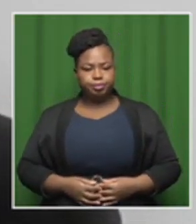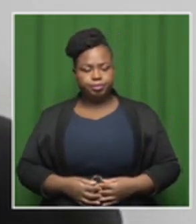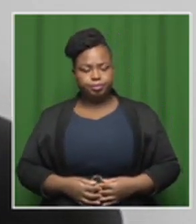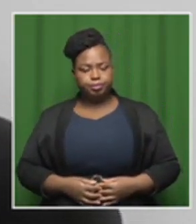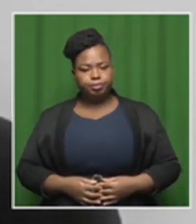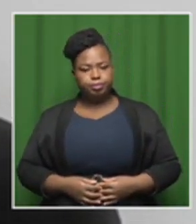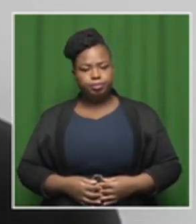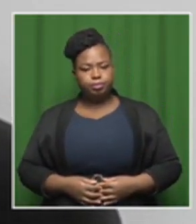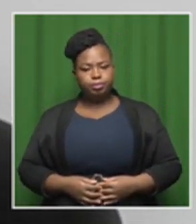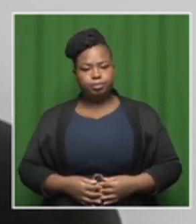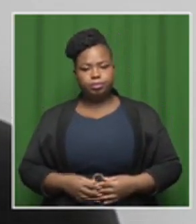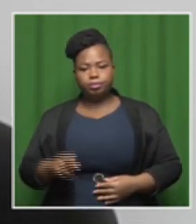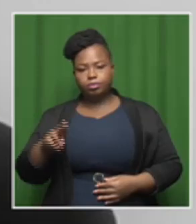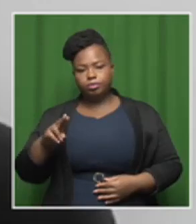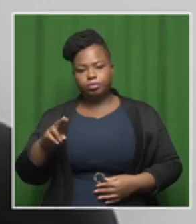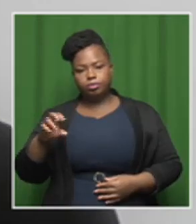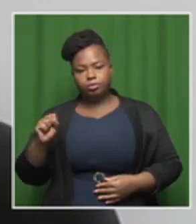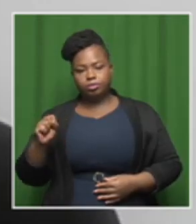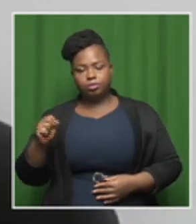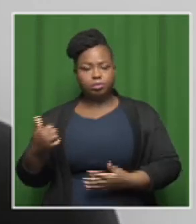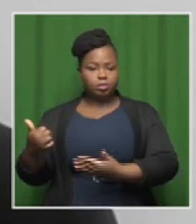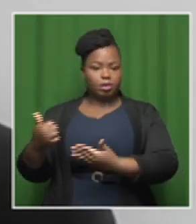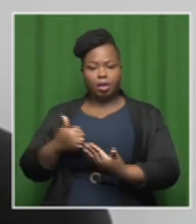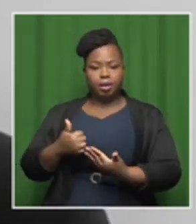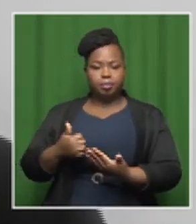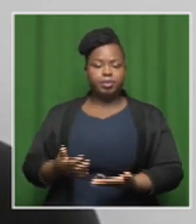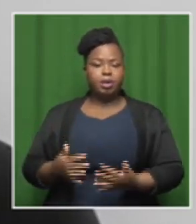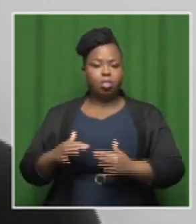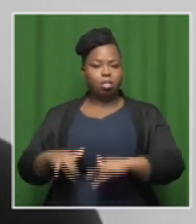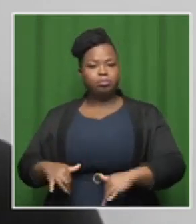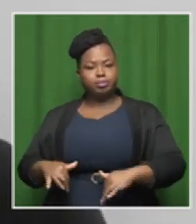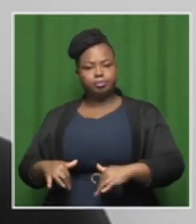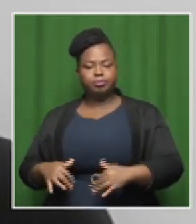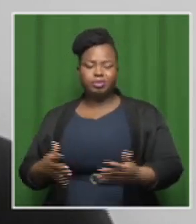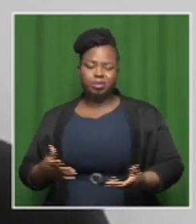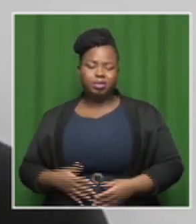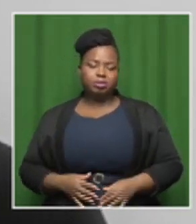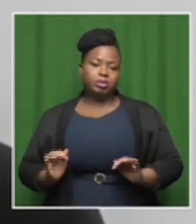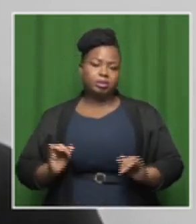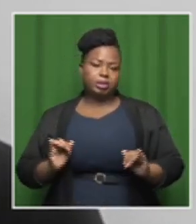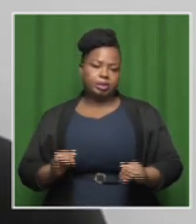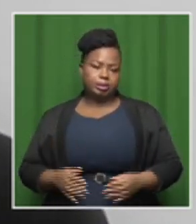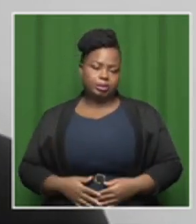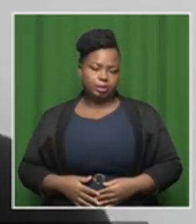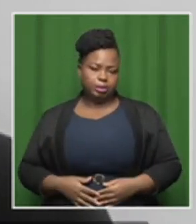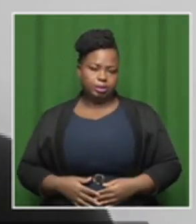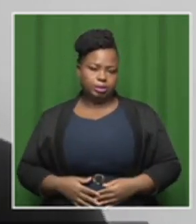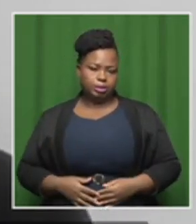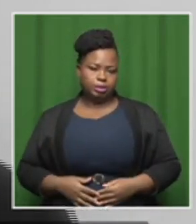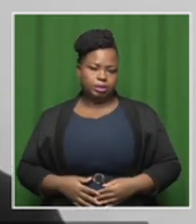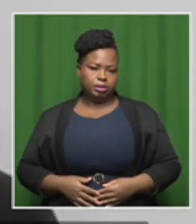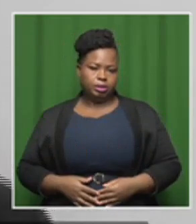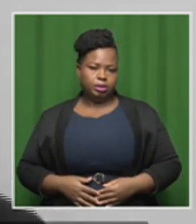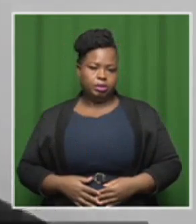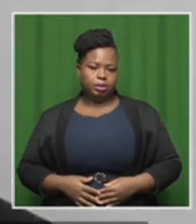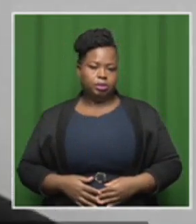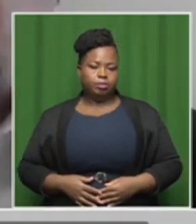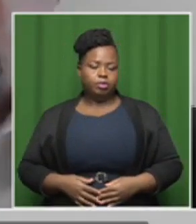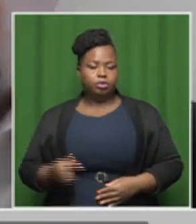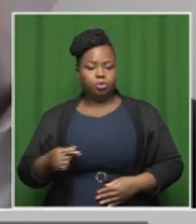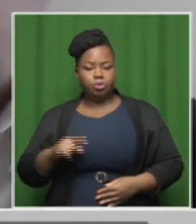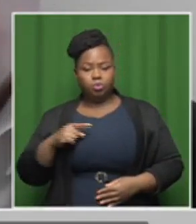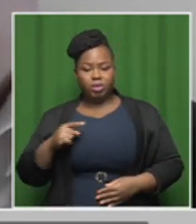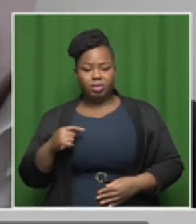collapse of USAID, or the destruction of USAID, is extremely serious. I was sent a message on my